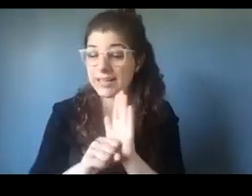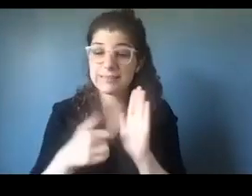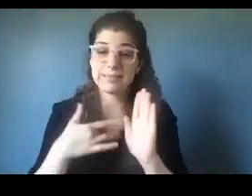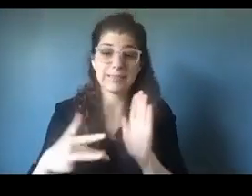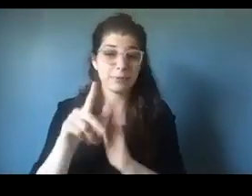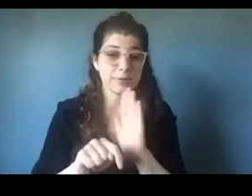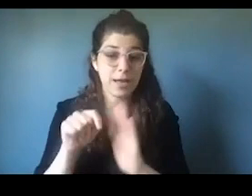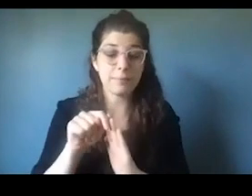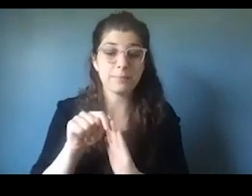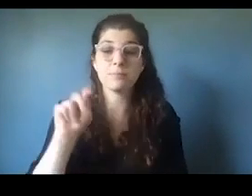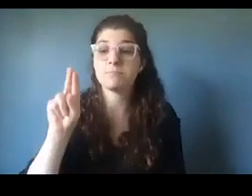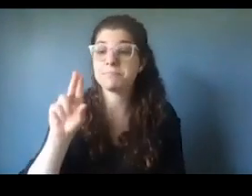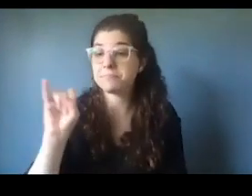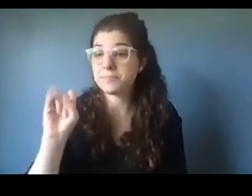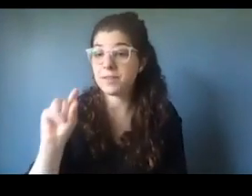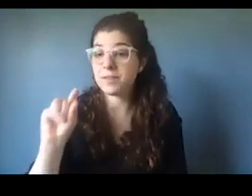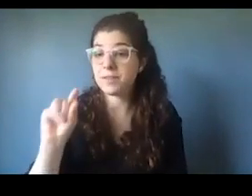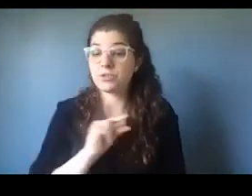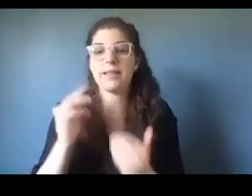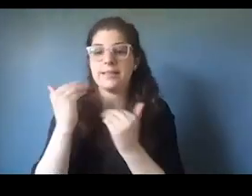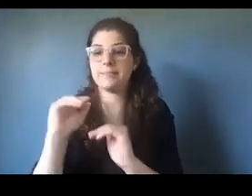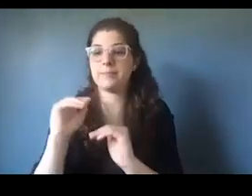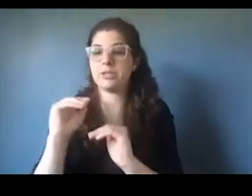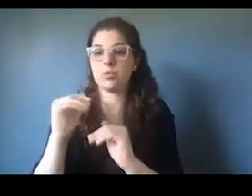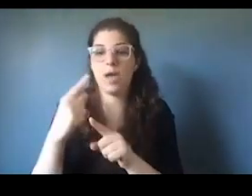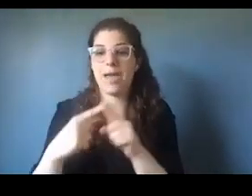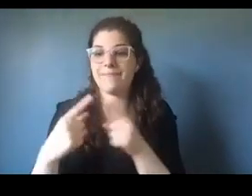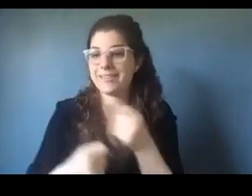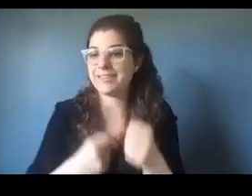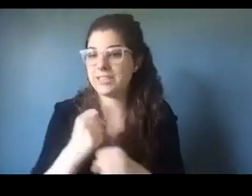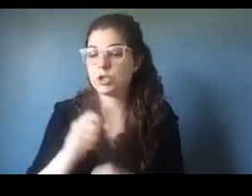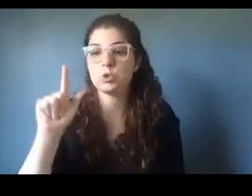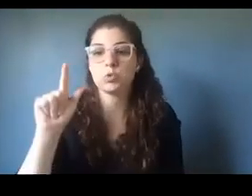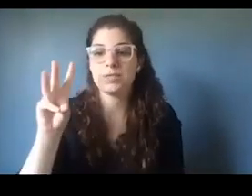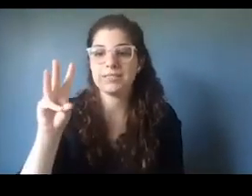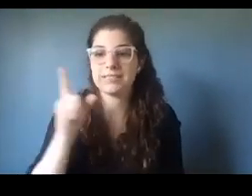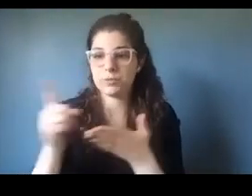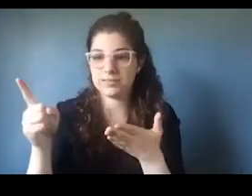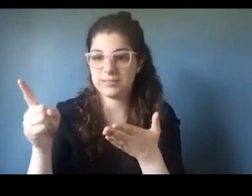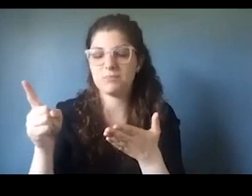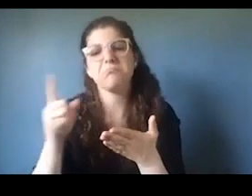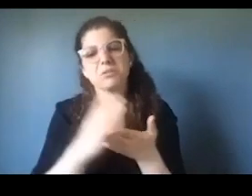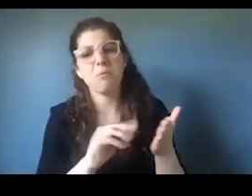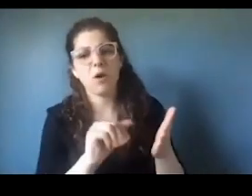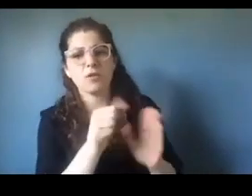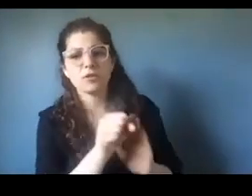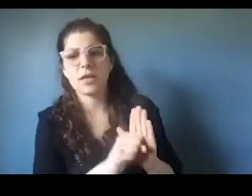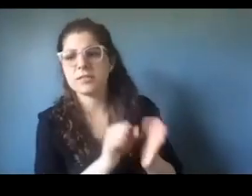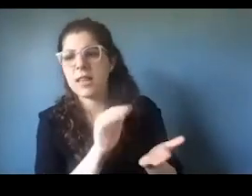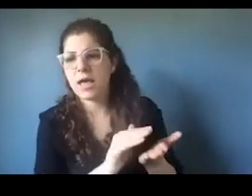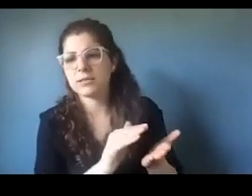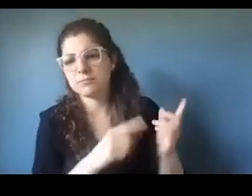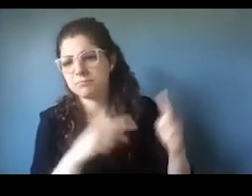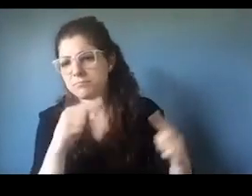unemployment insurance eligibility is limited to half a year, 26 weeks. It's lower in some other states. New